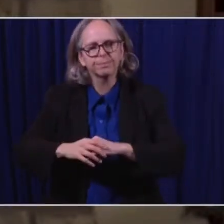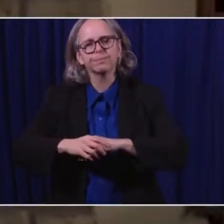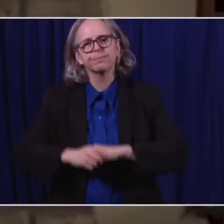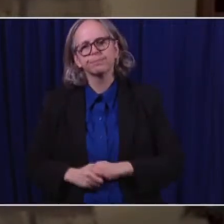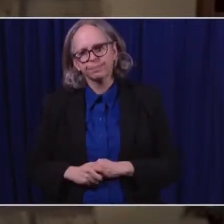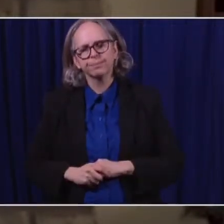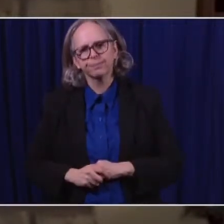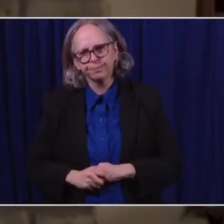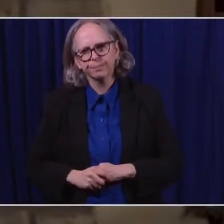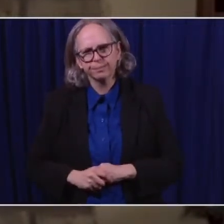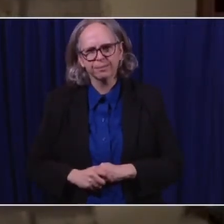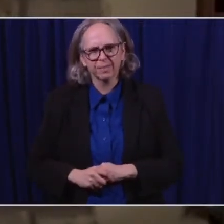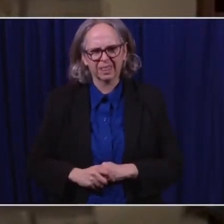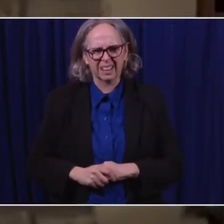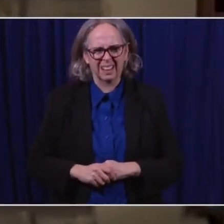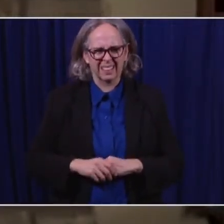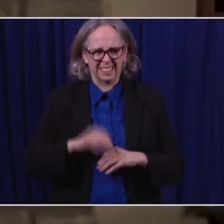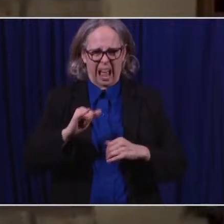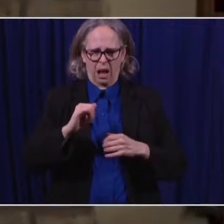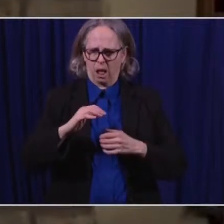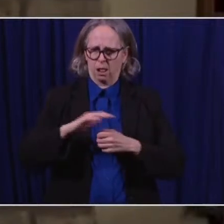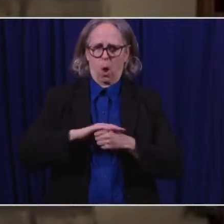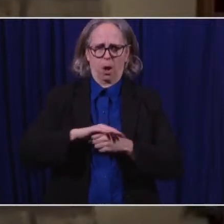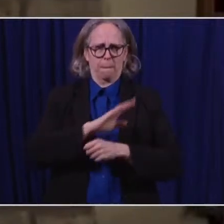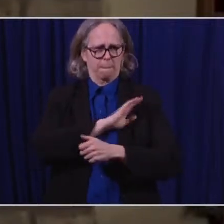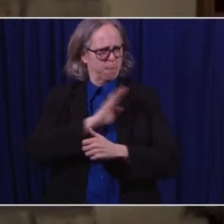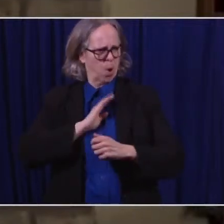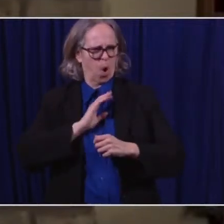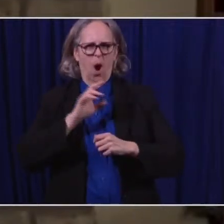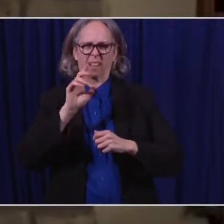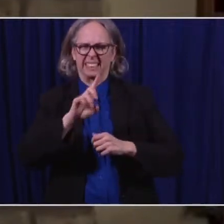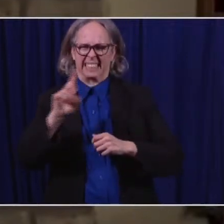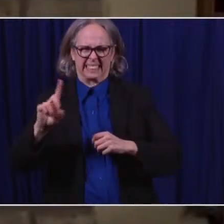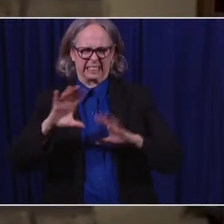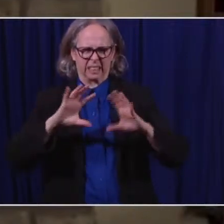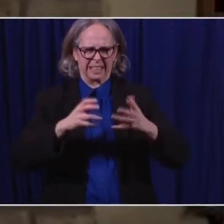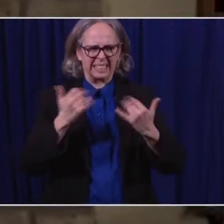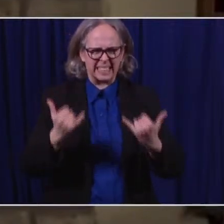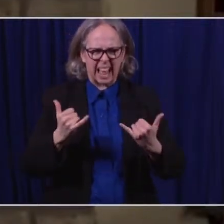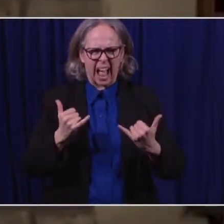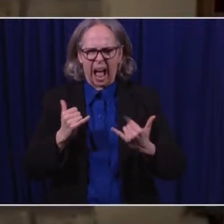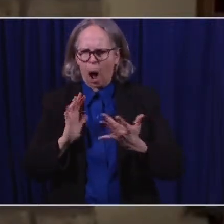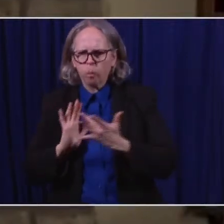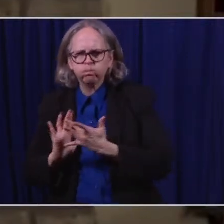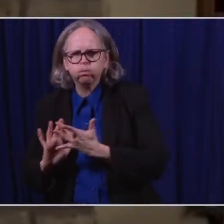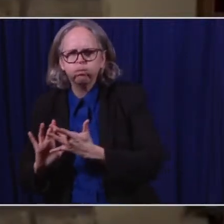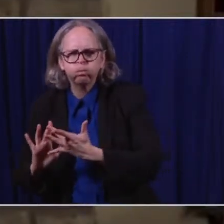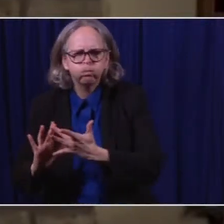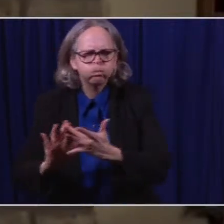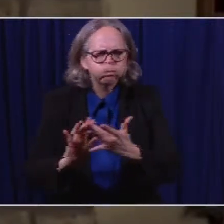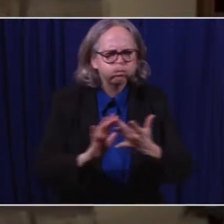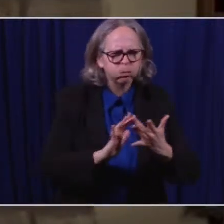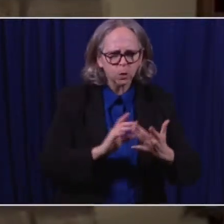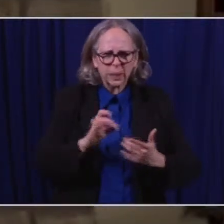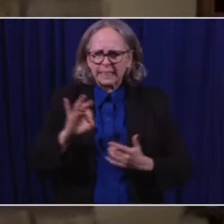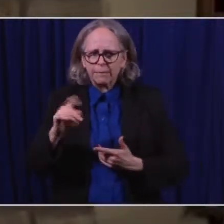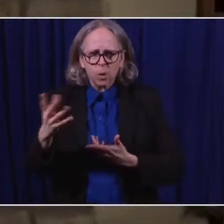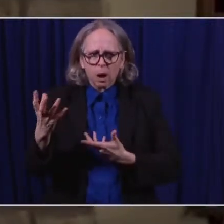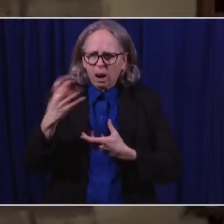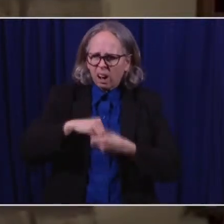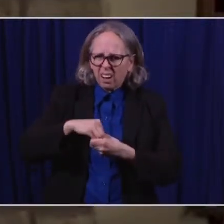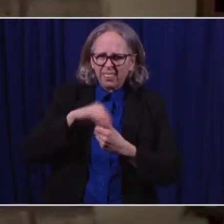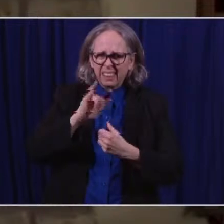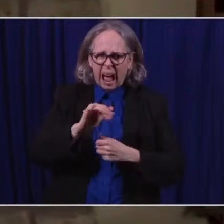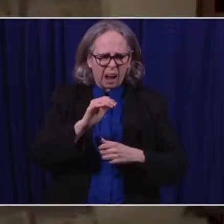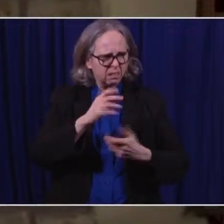Local boards are now reaching out to those individuals. So you don't have to call. Local boards will be